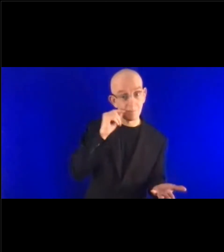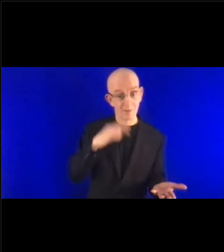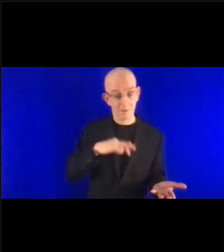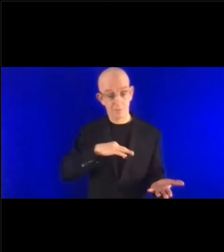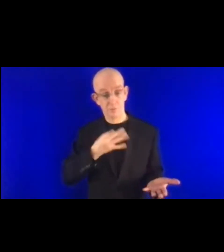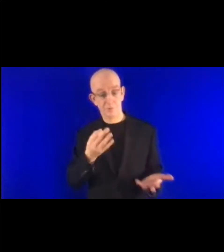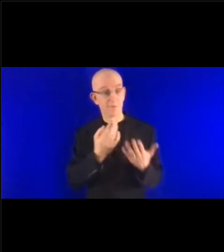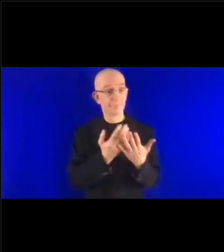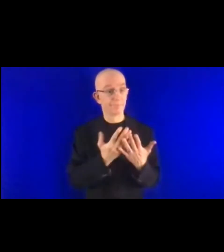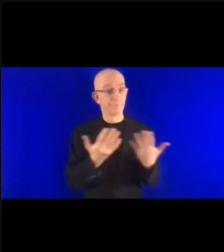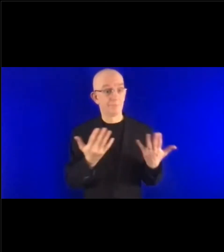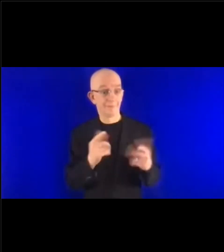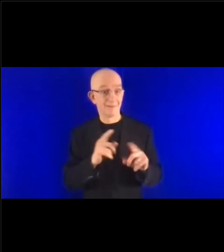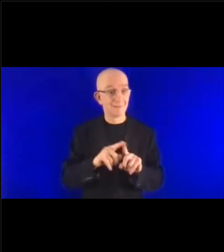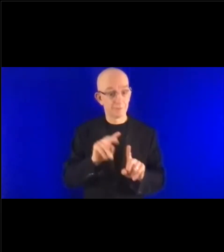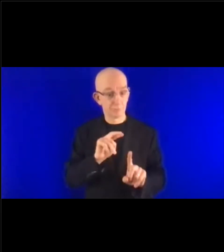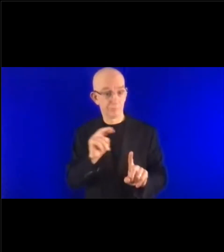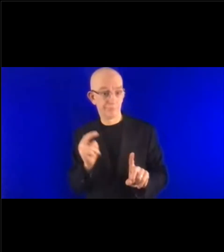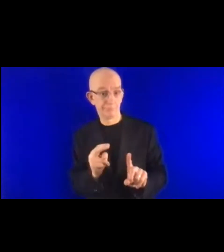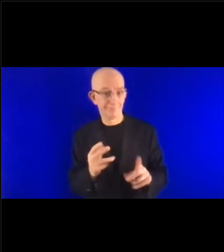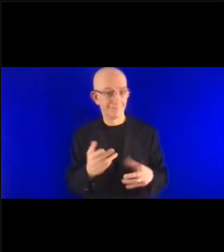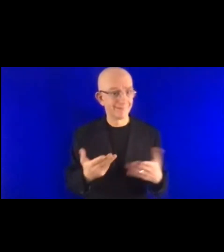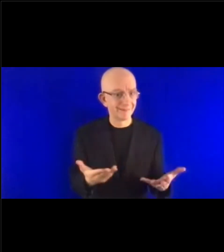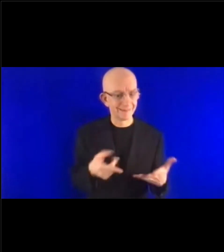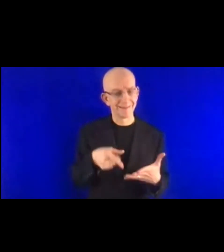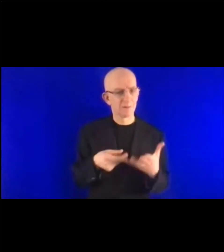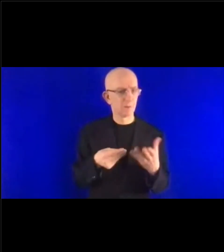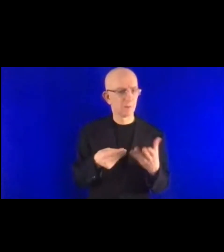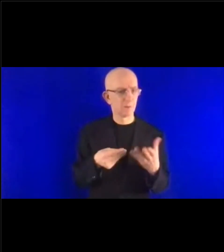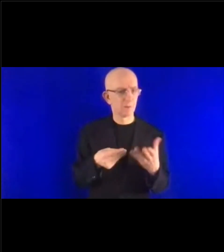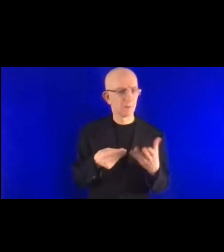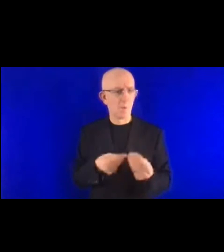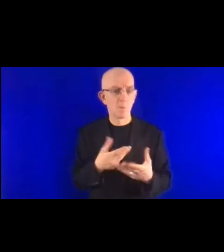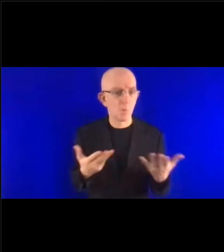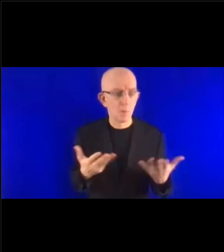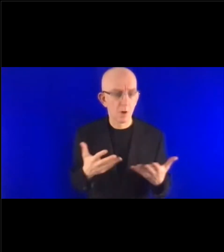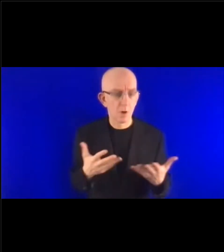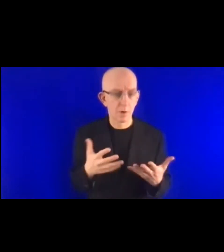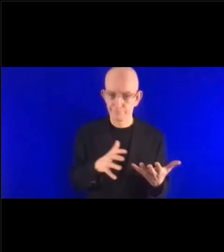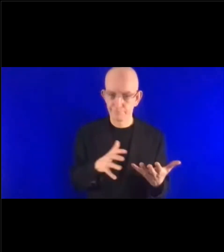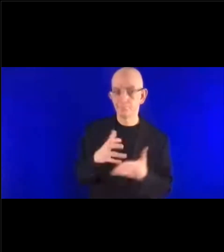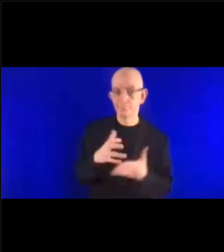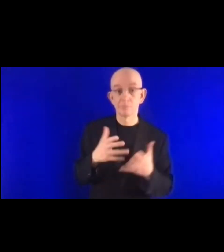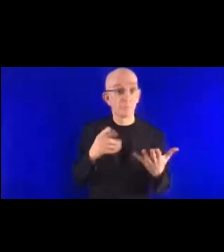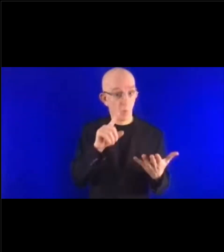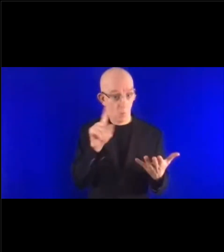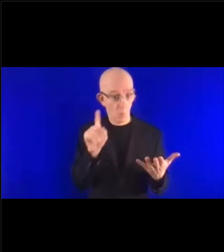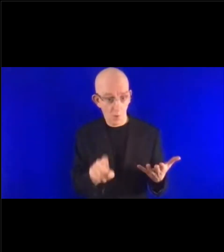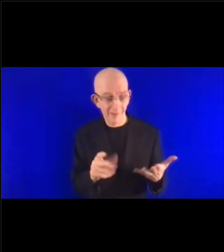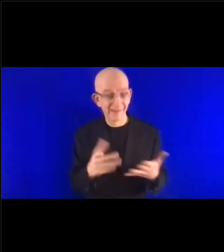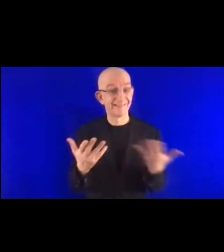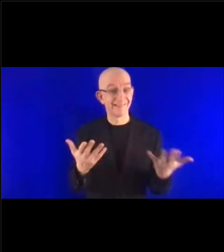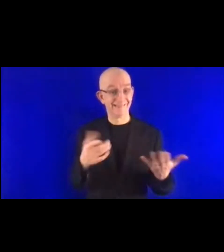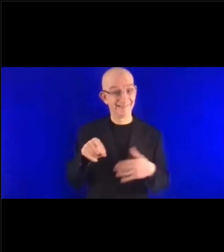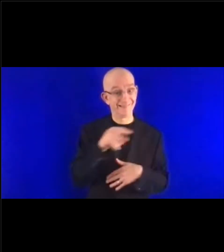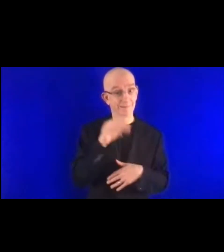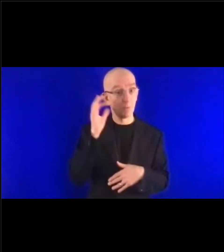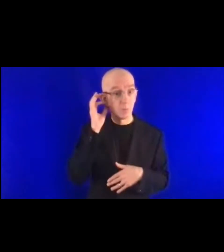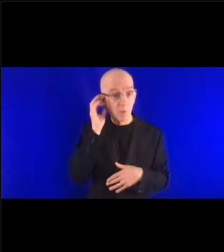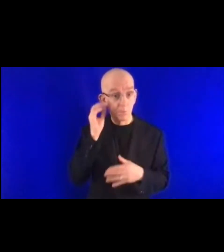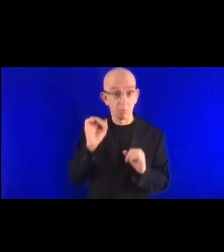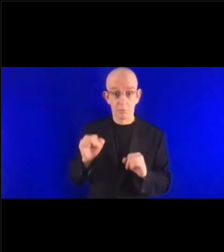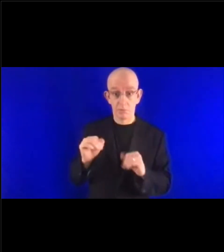because women cannot get equal services like men. So this is a big issue. So what we